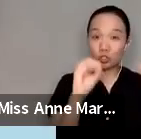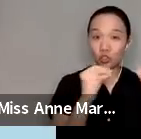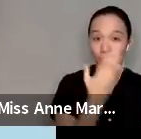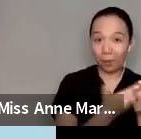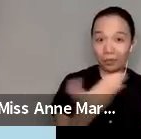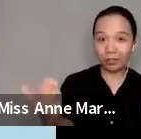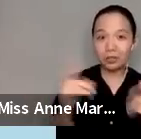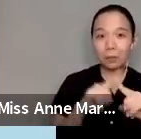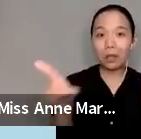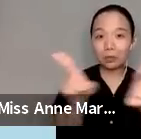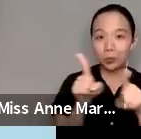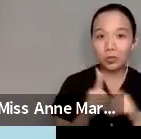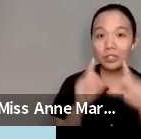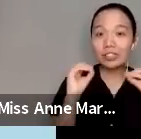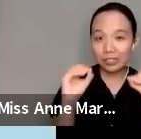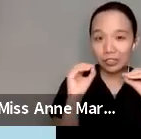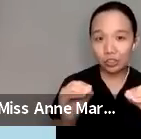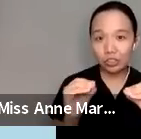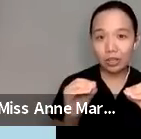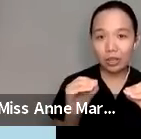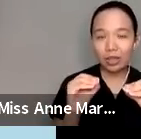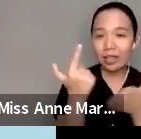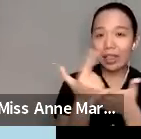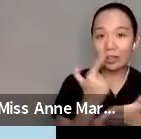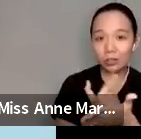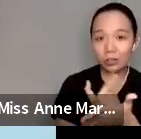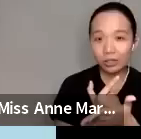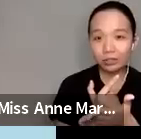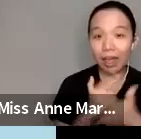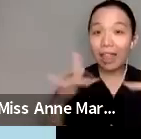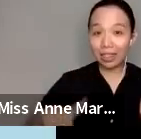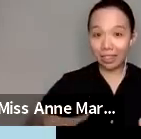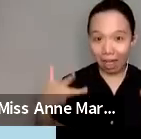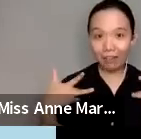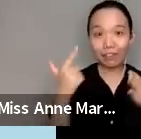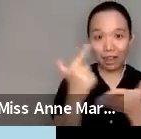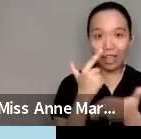teachers also teach about lesson, life lesson.